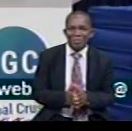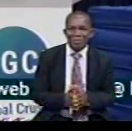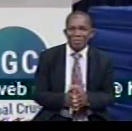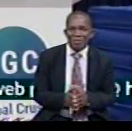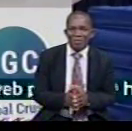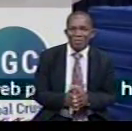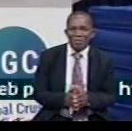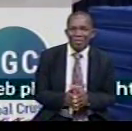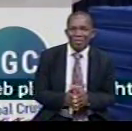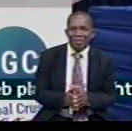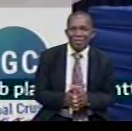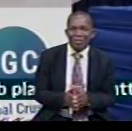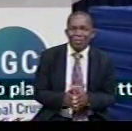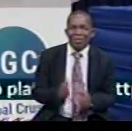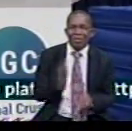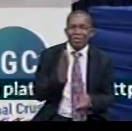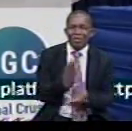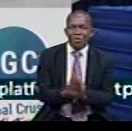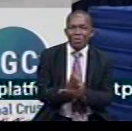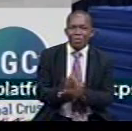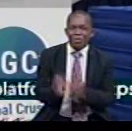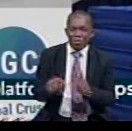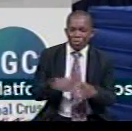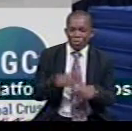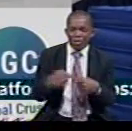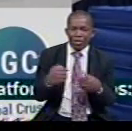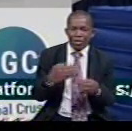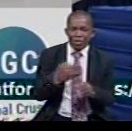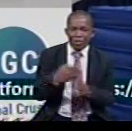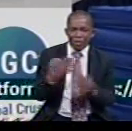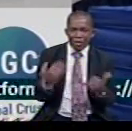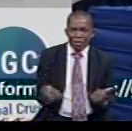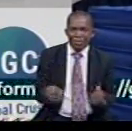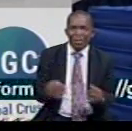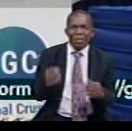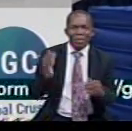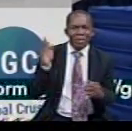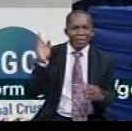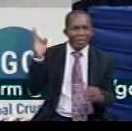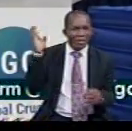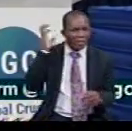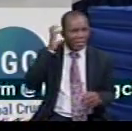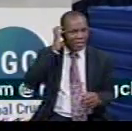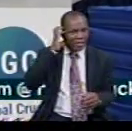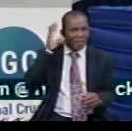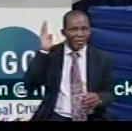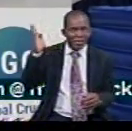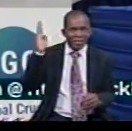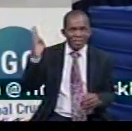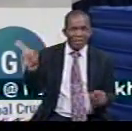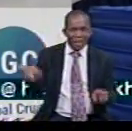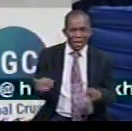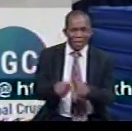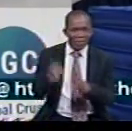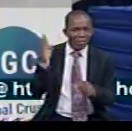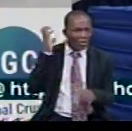Please stop the movement and listen to the testimonies, because as we share the testimonies, you receive your